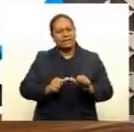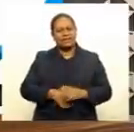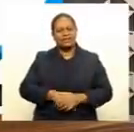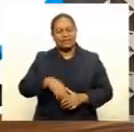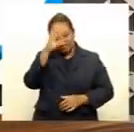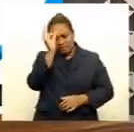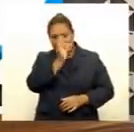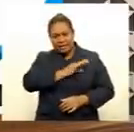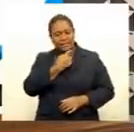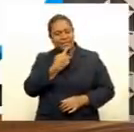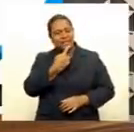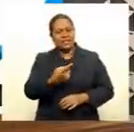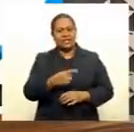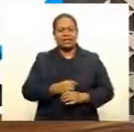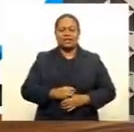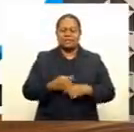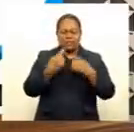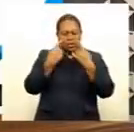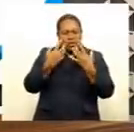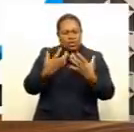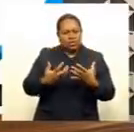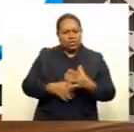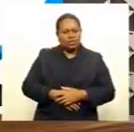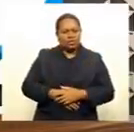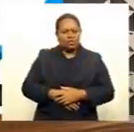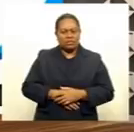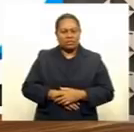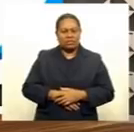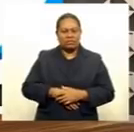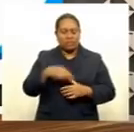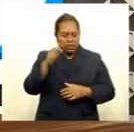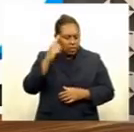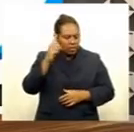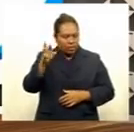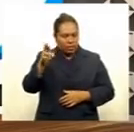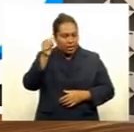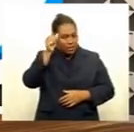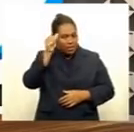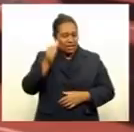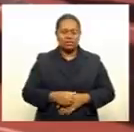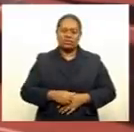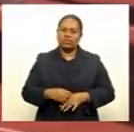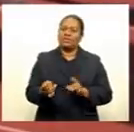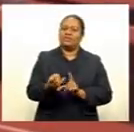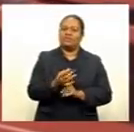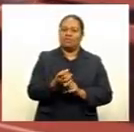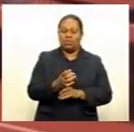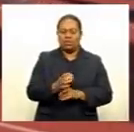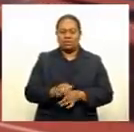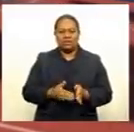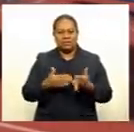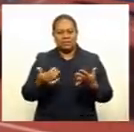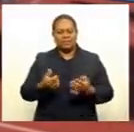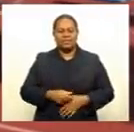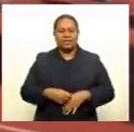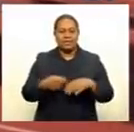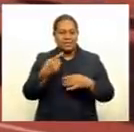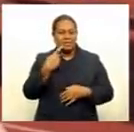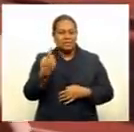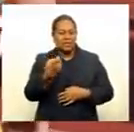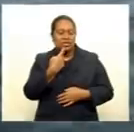believes sport is now at a point of being elevated into recognition as key to survival. In his Olympic speech, Dr.